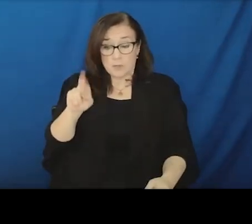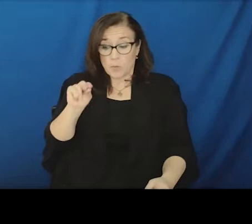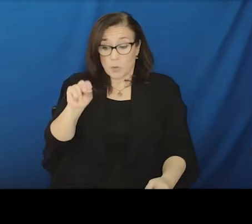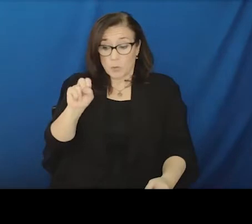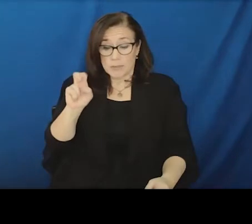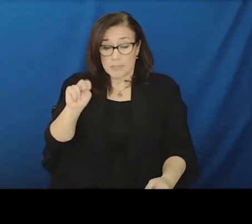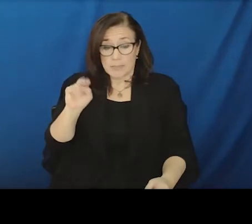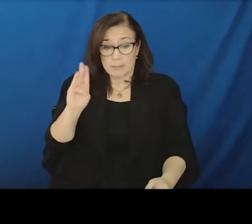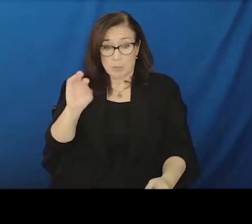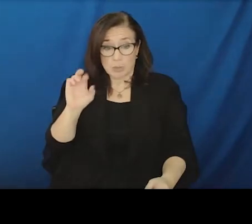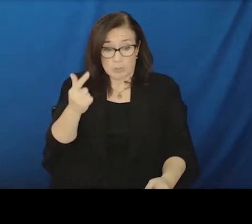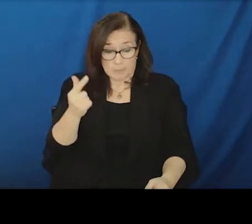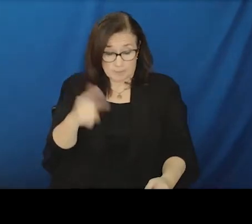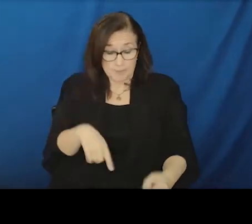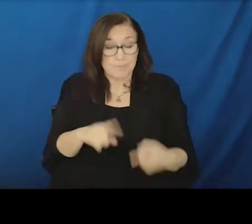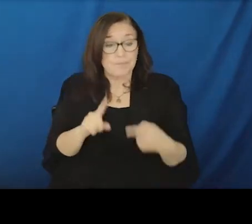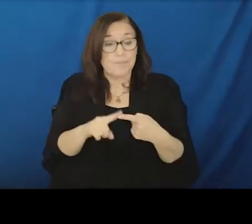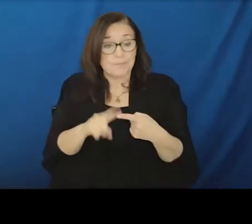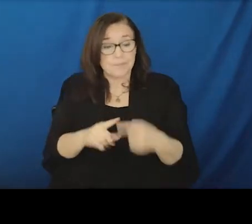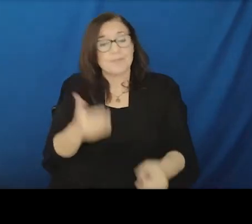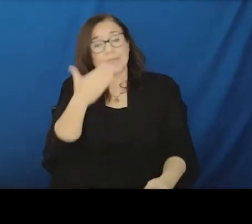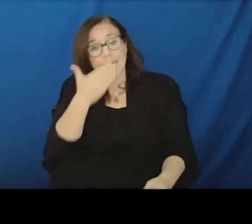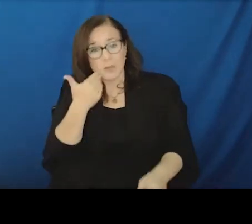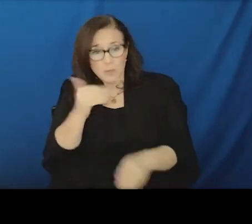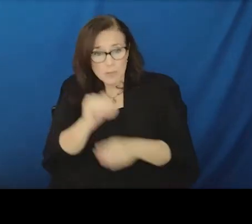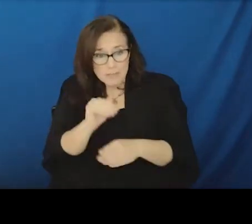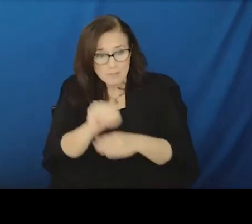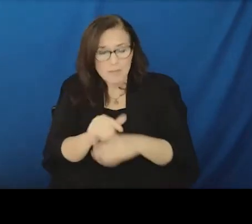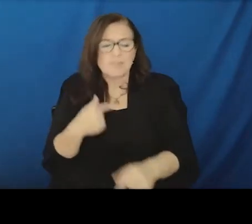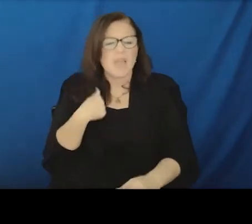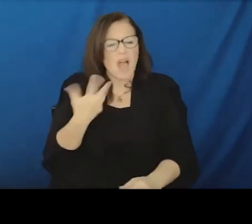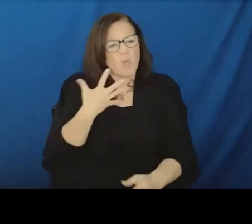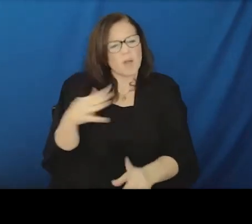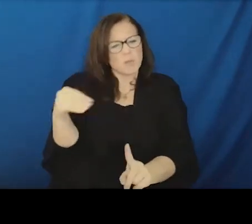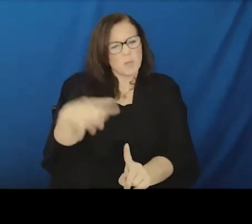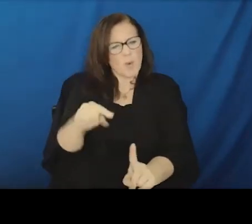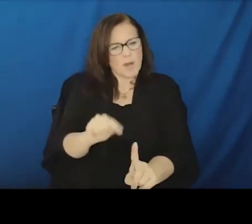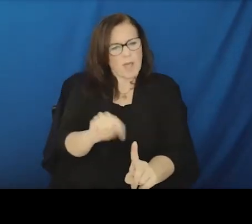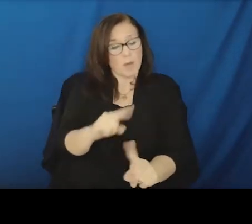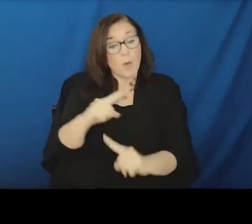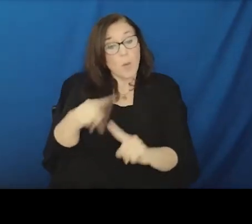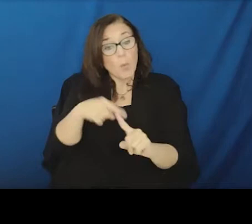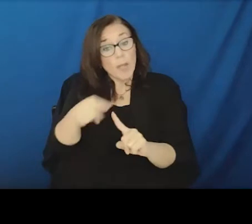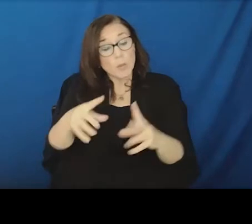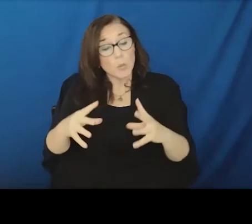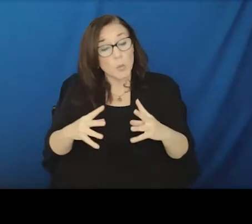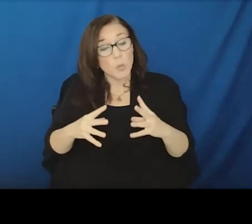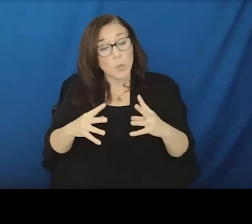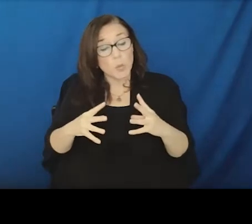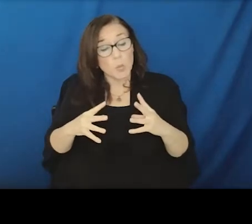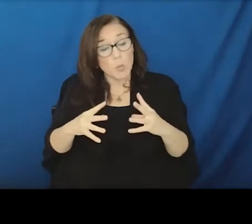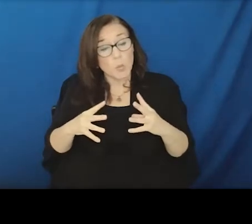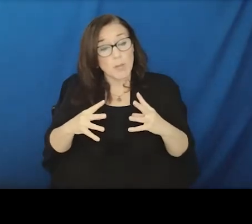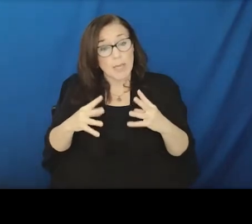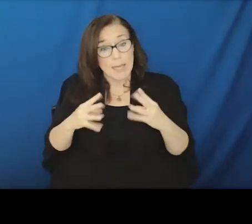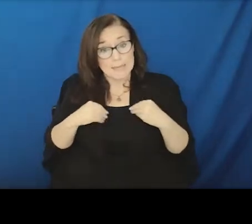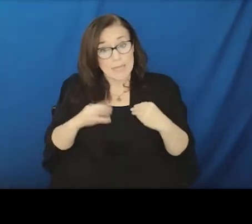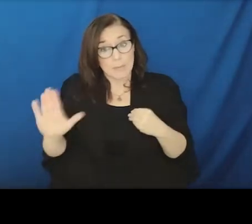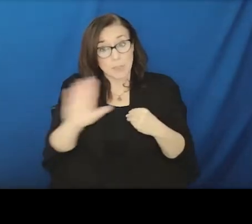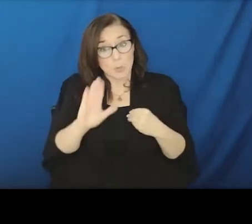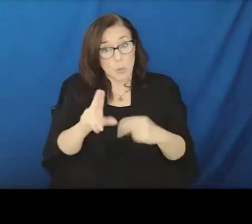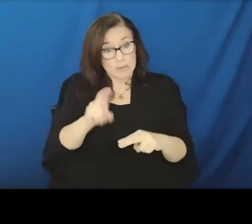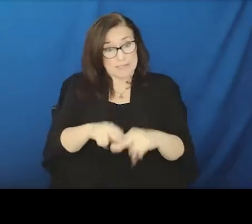Thank you. Good evening. I just want to point out that when you accepted your seats on the